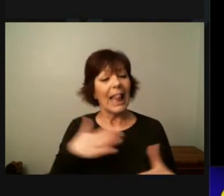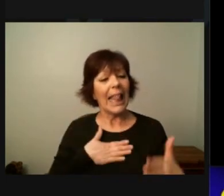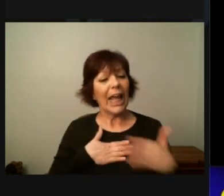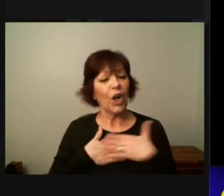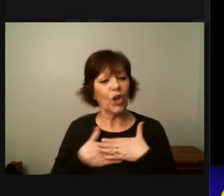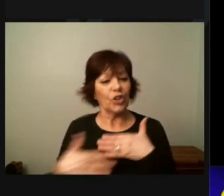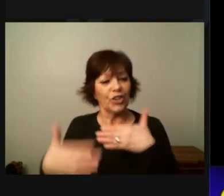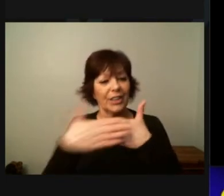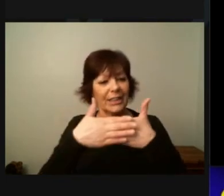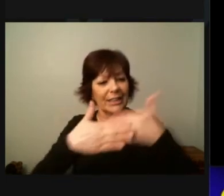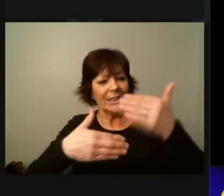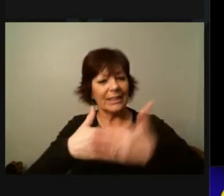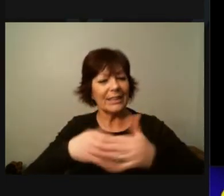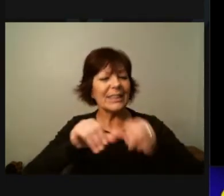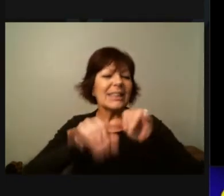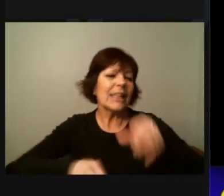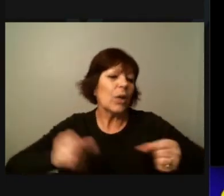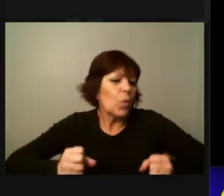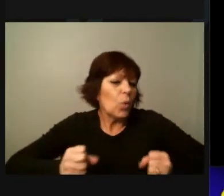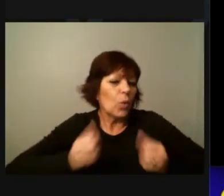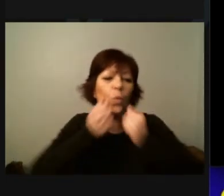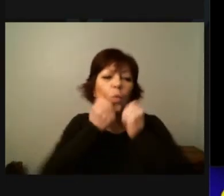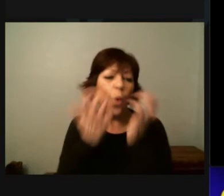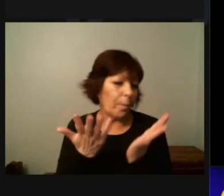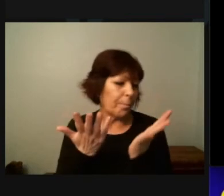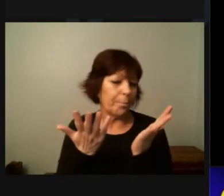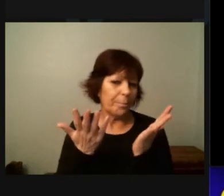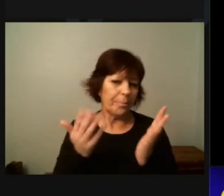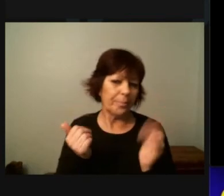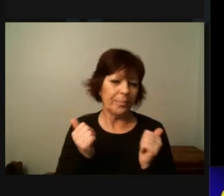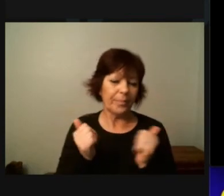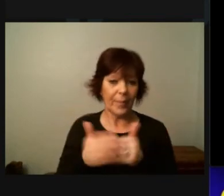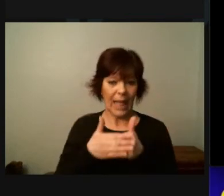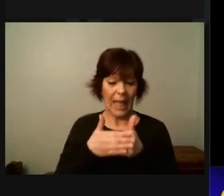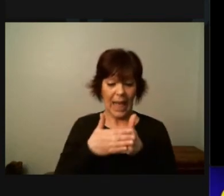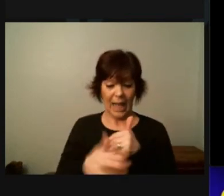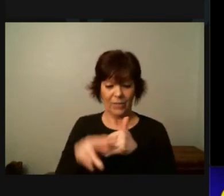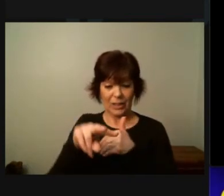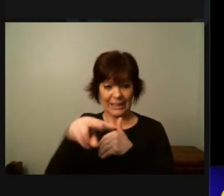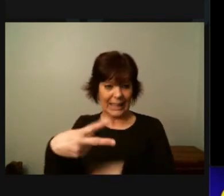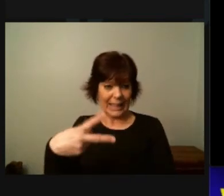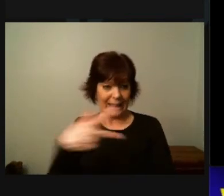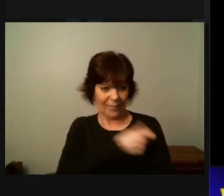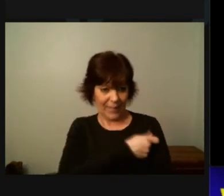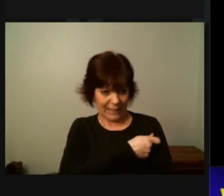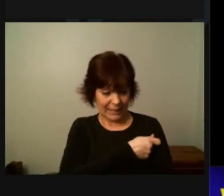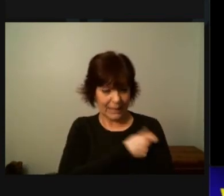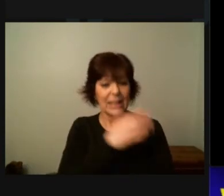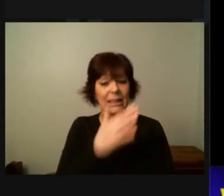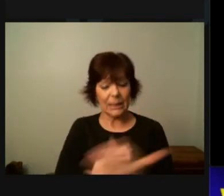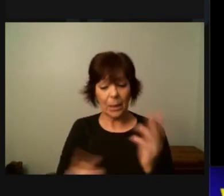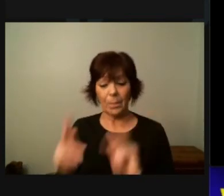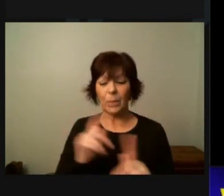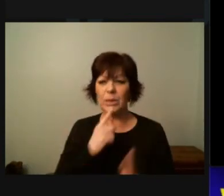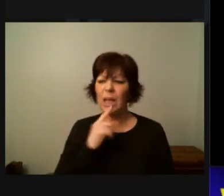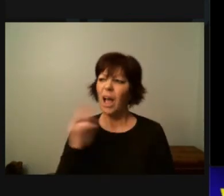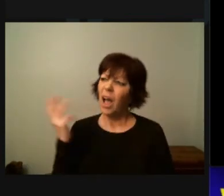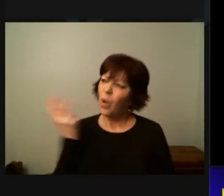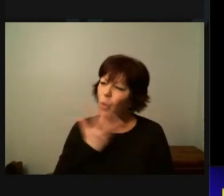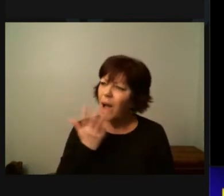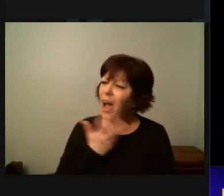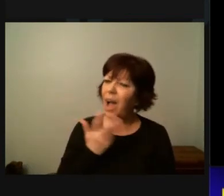or warm as necessary. After the second vaccine, some people will say, wow,